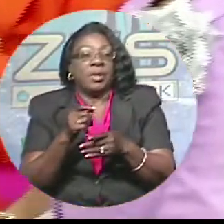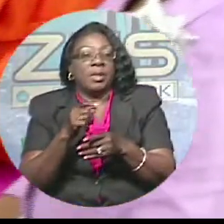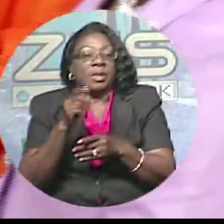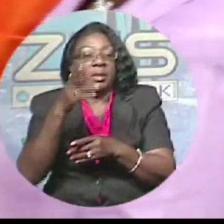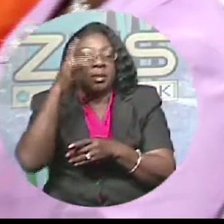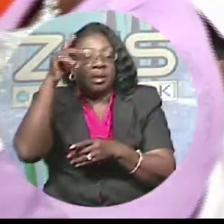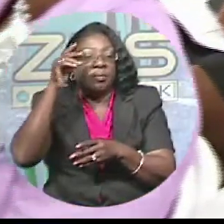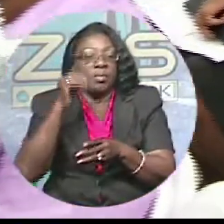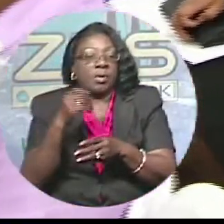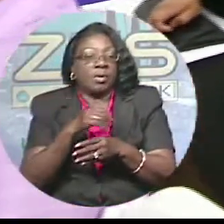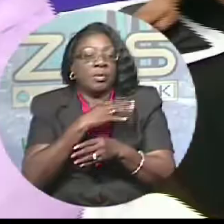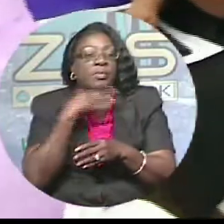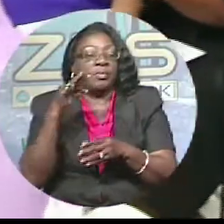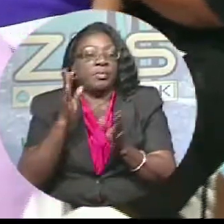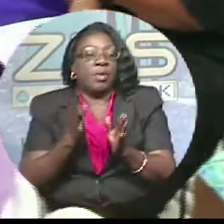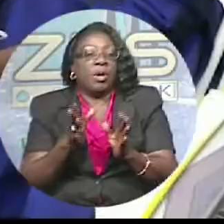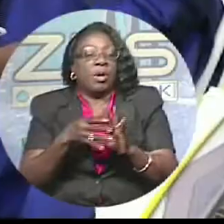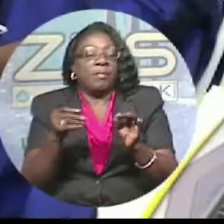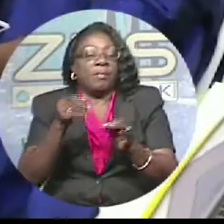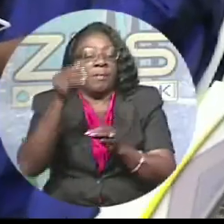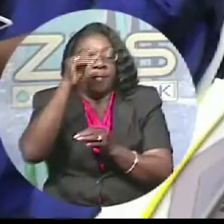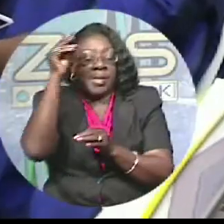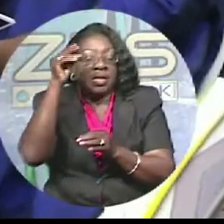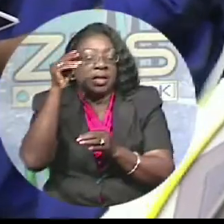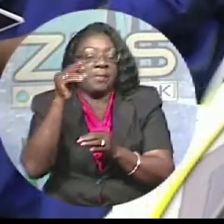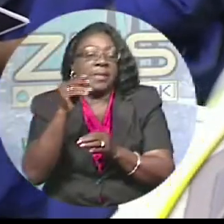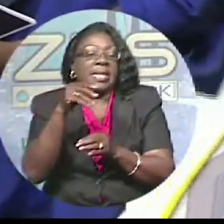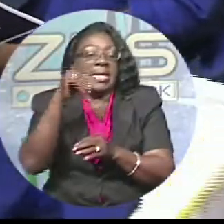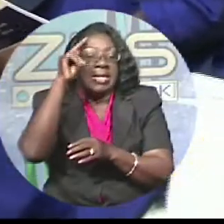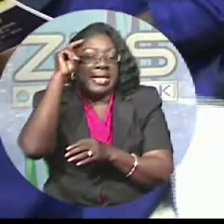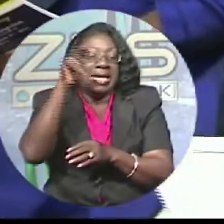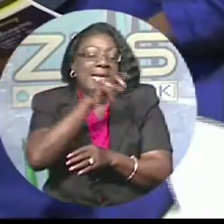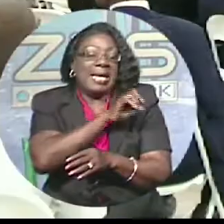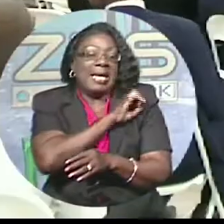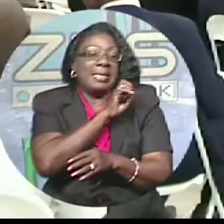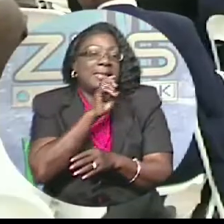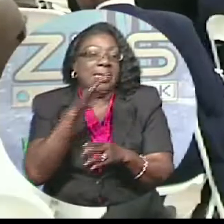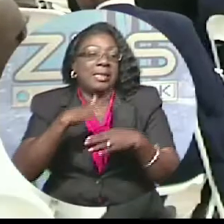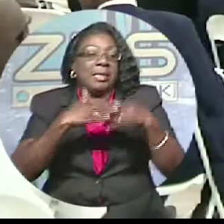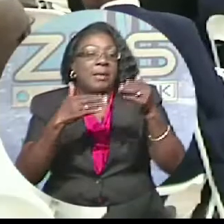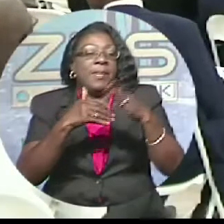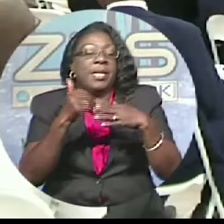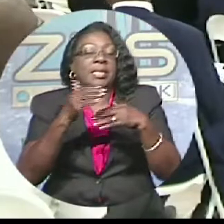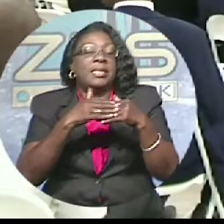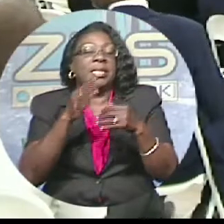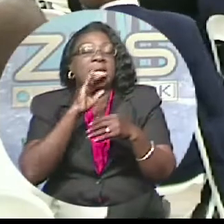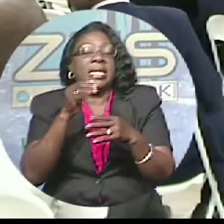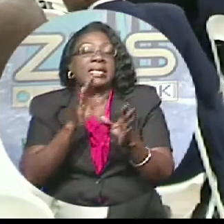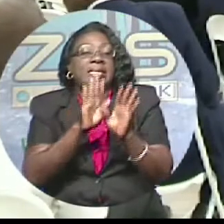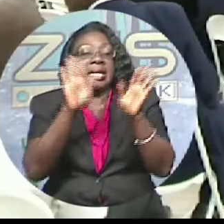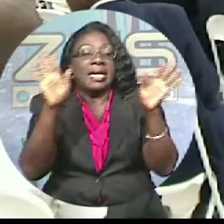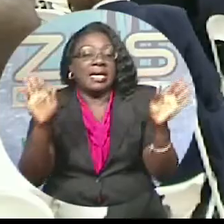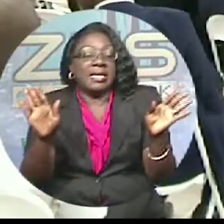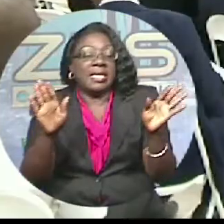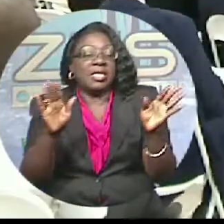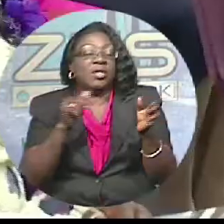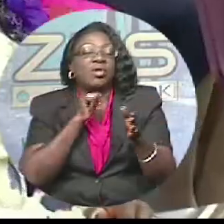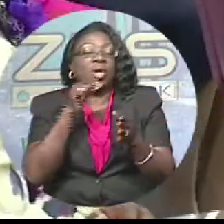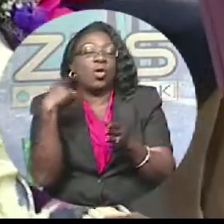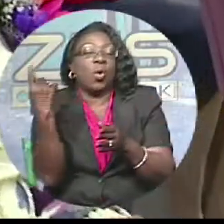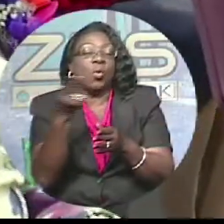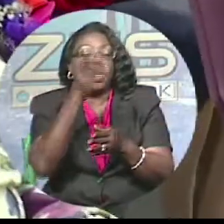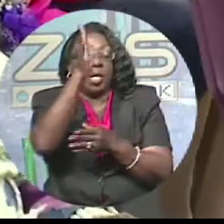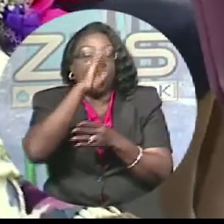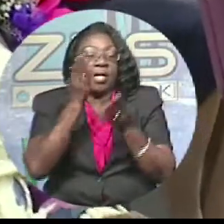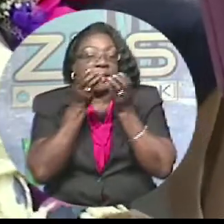of Global United Fellowship, Bishop Neil Ellis, said the building was a clear indication of not only God's blessings, but stellar